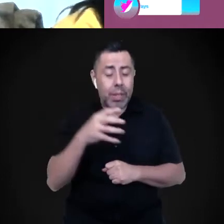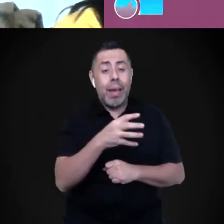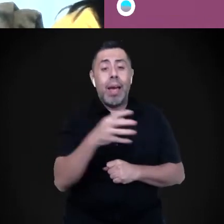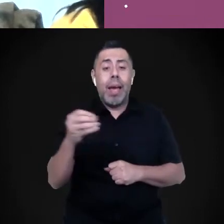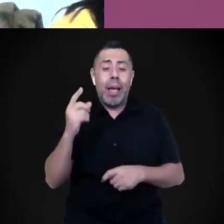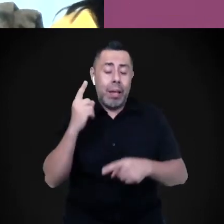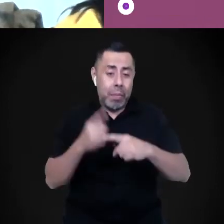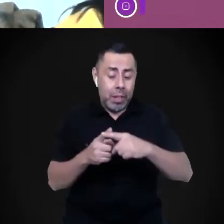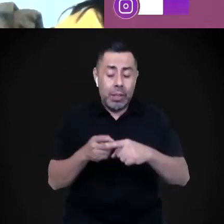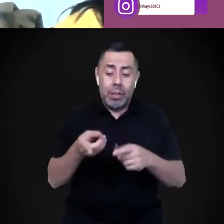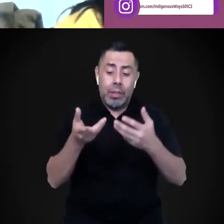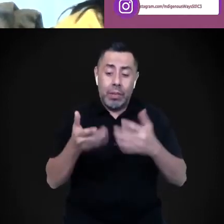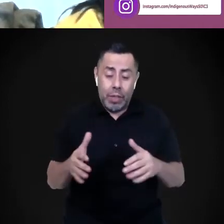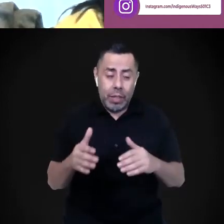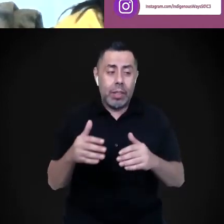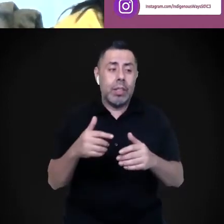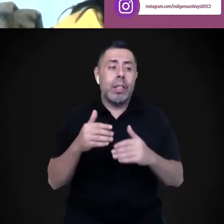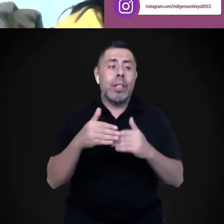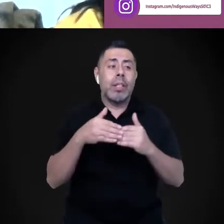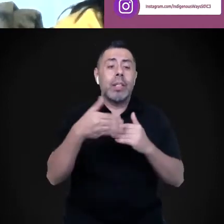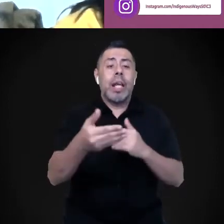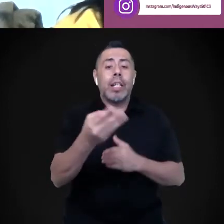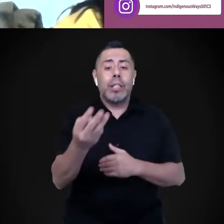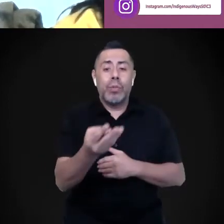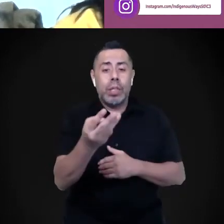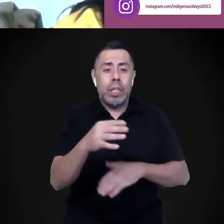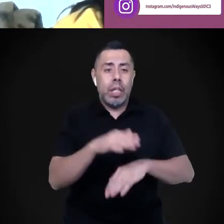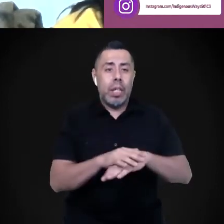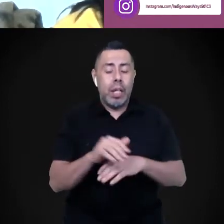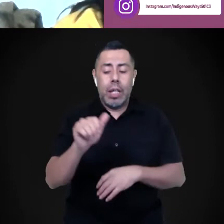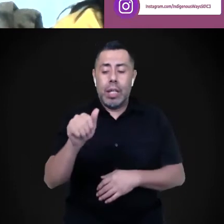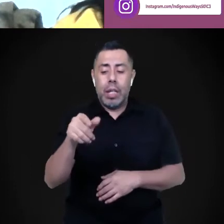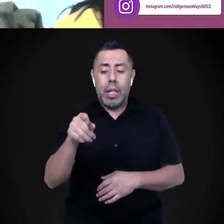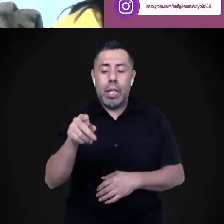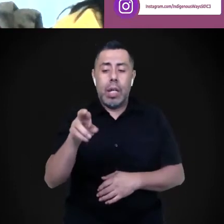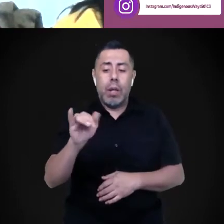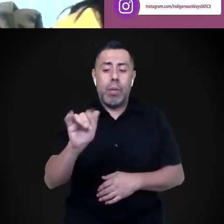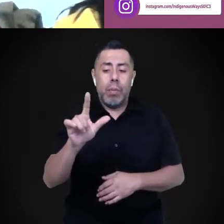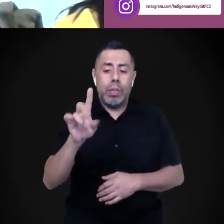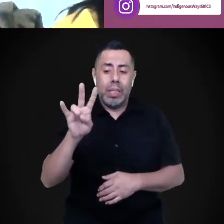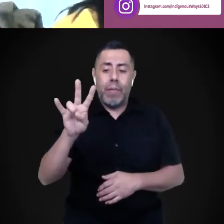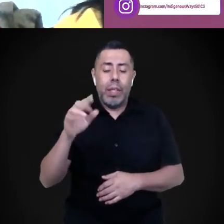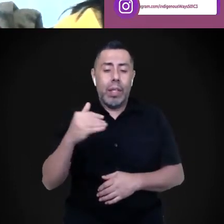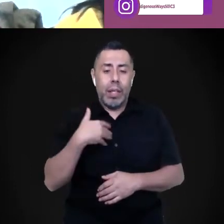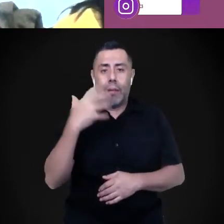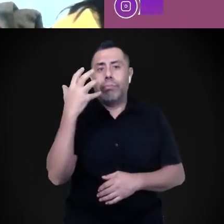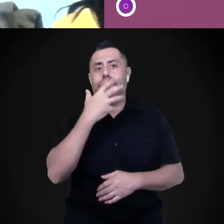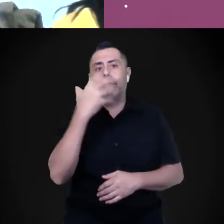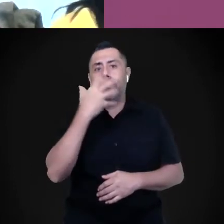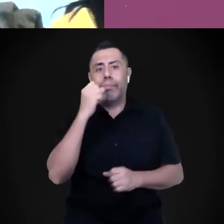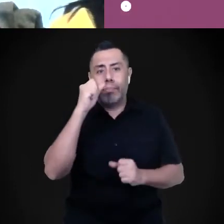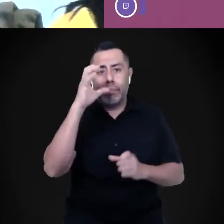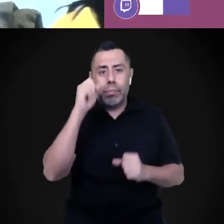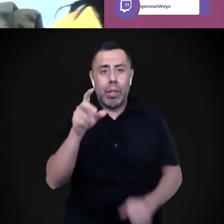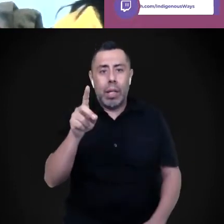following that, next Wednesday, which will be the 7th of April, we have the extraordinary Diane Rayner,